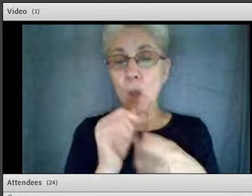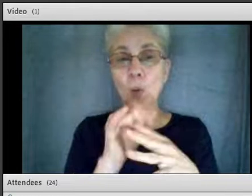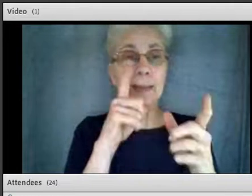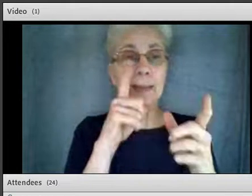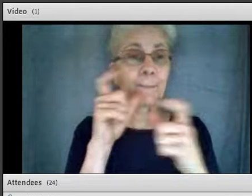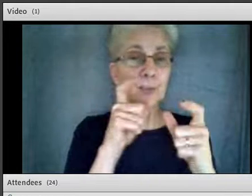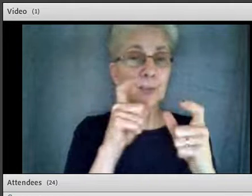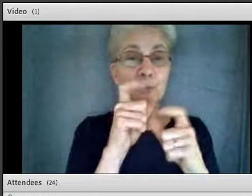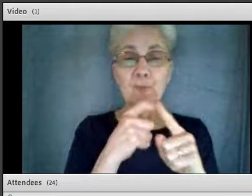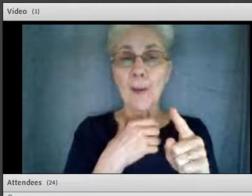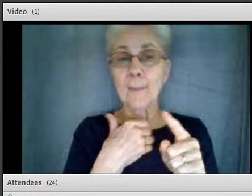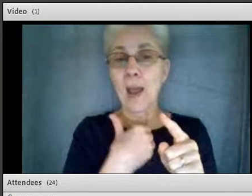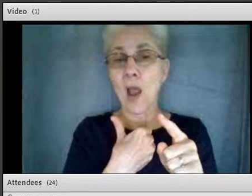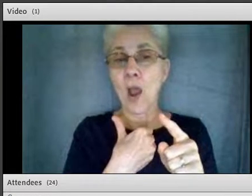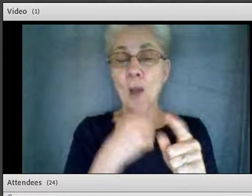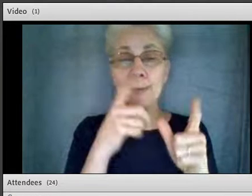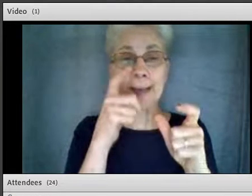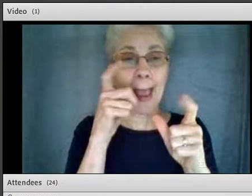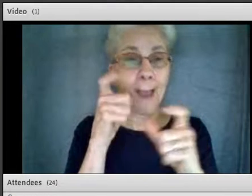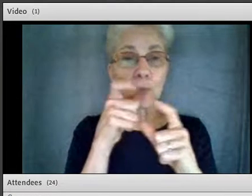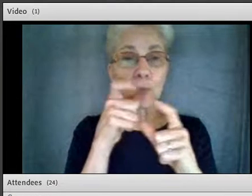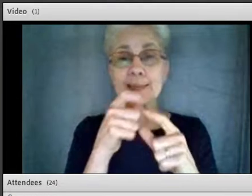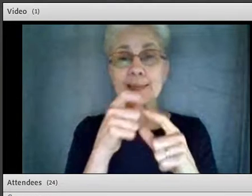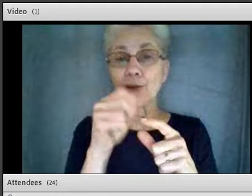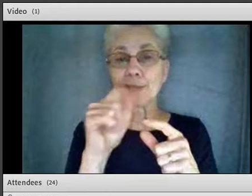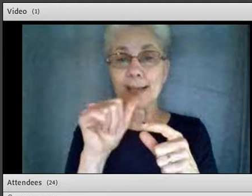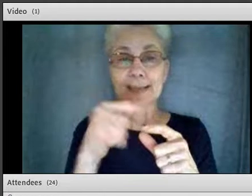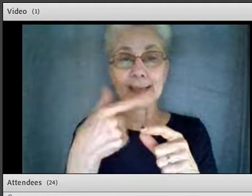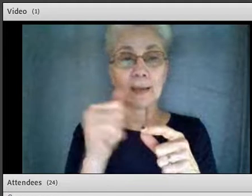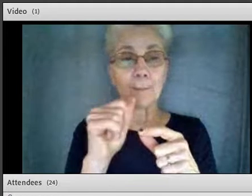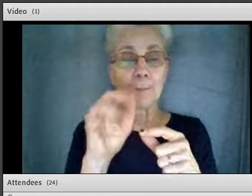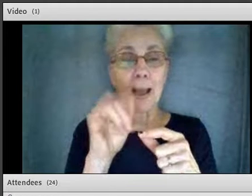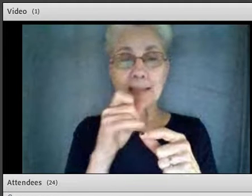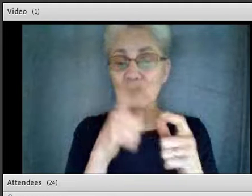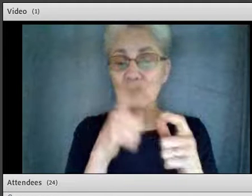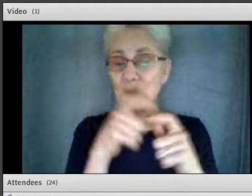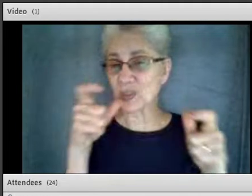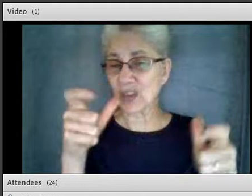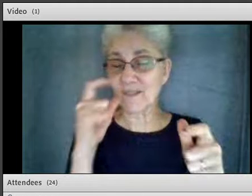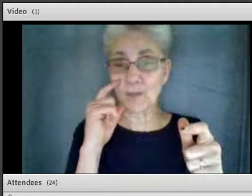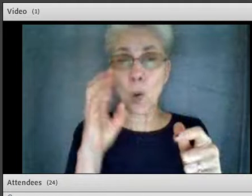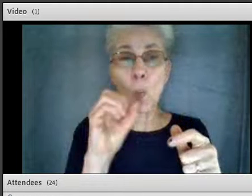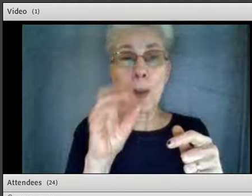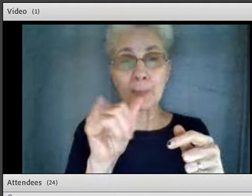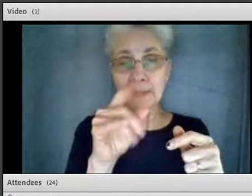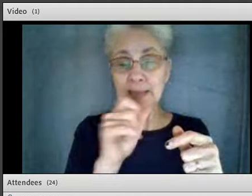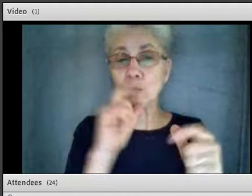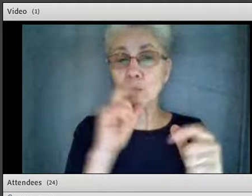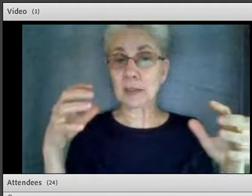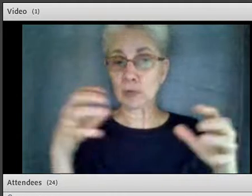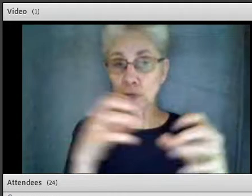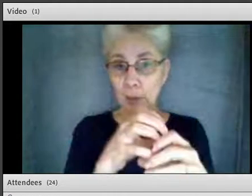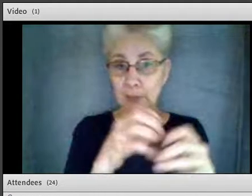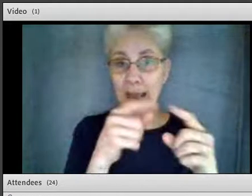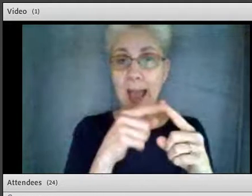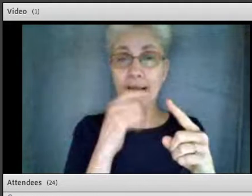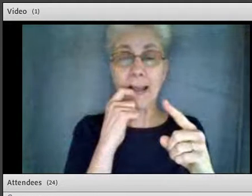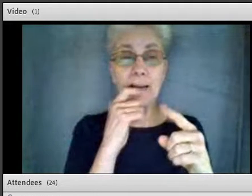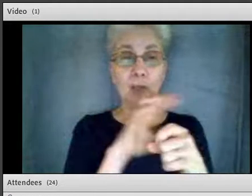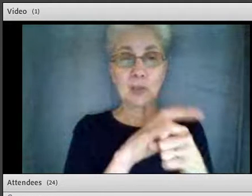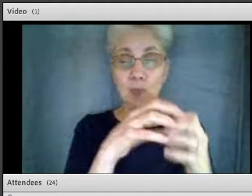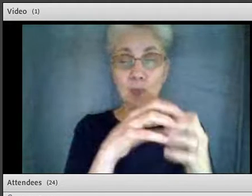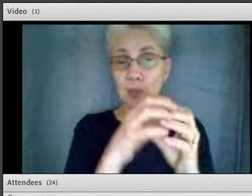and they're 10 gigabytes. Those are giant for a website. You can shrink them down, you can smush them, you can compress them. Make sure